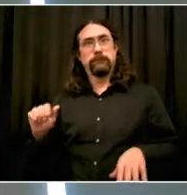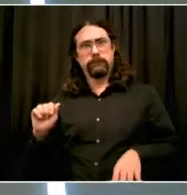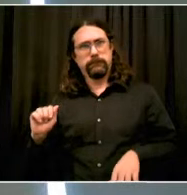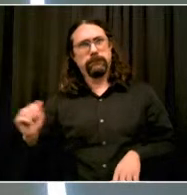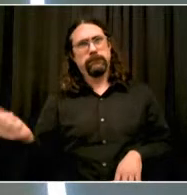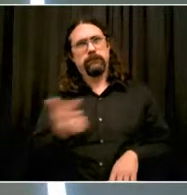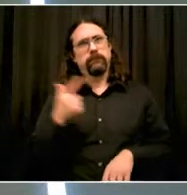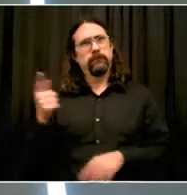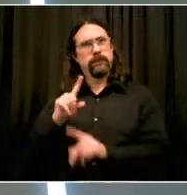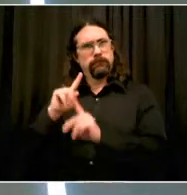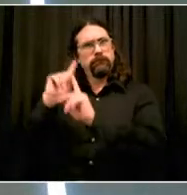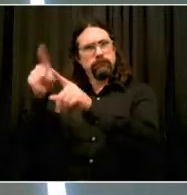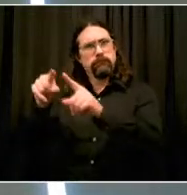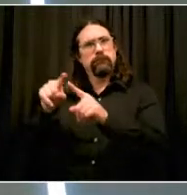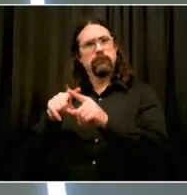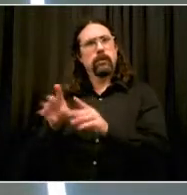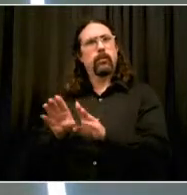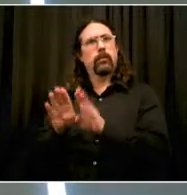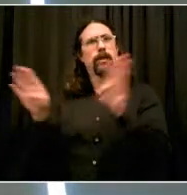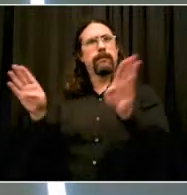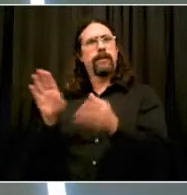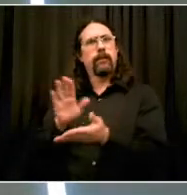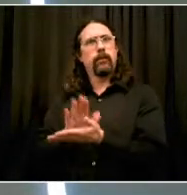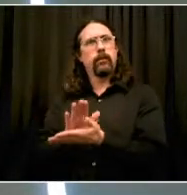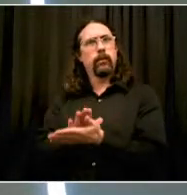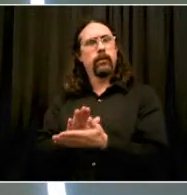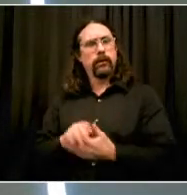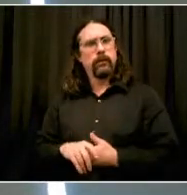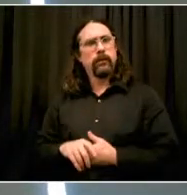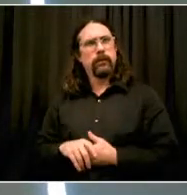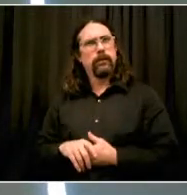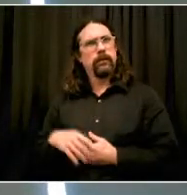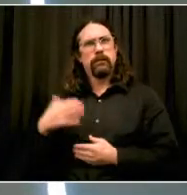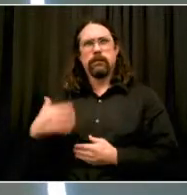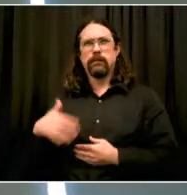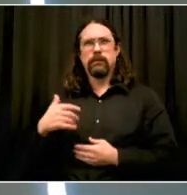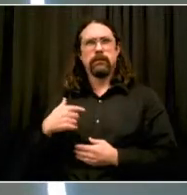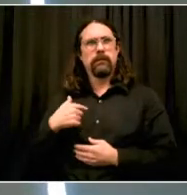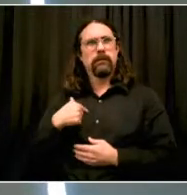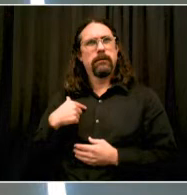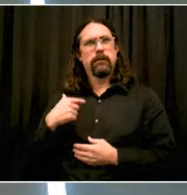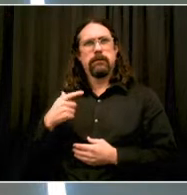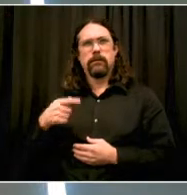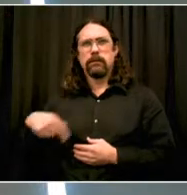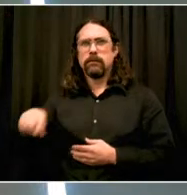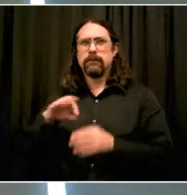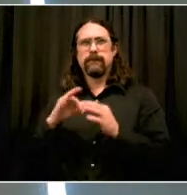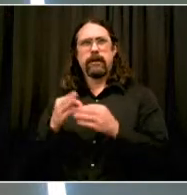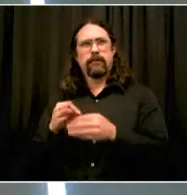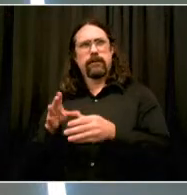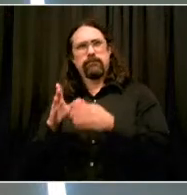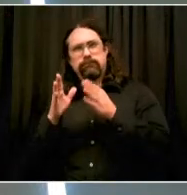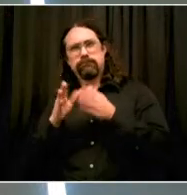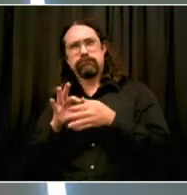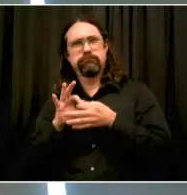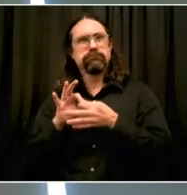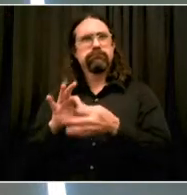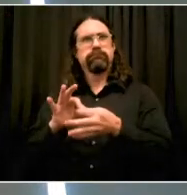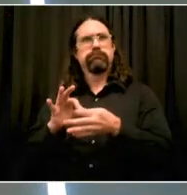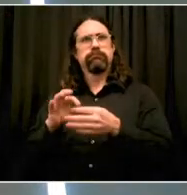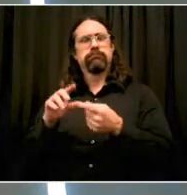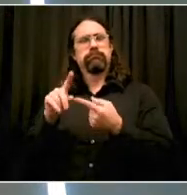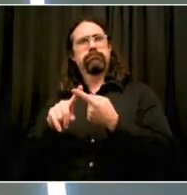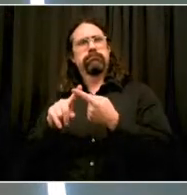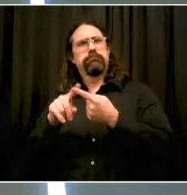diseases. So this is a very difficult decision. And we made it with, as the mayor has said, intense debate